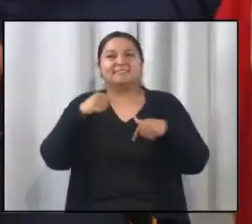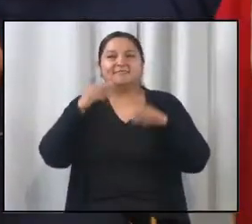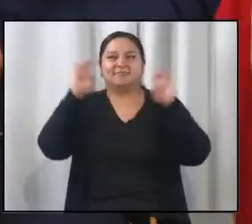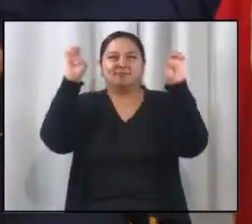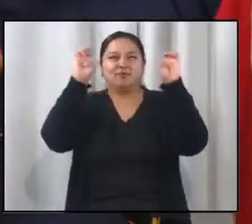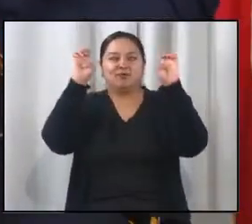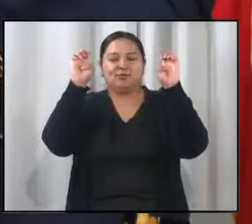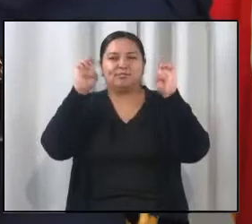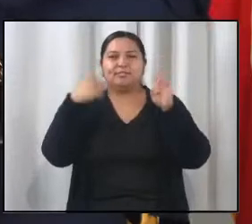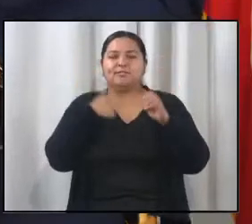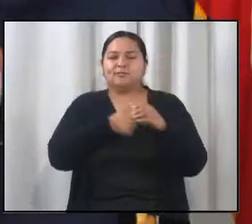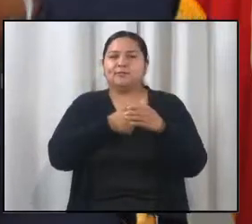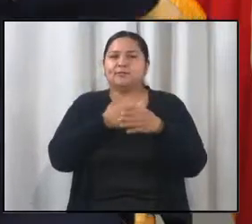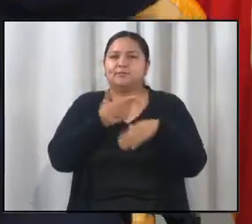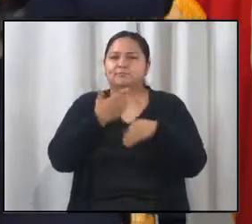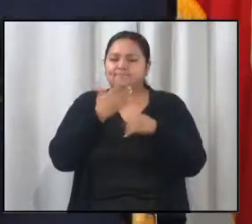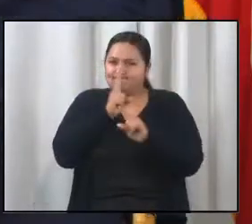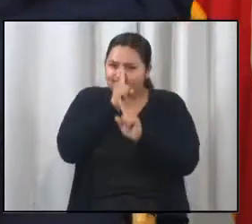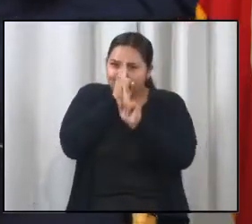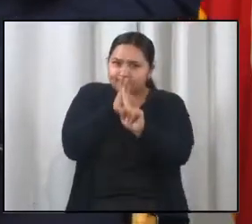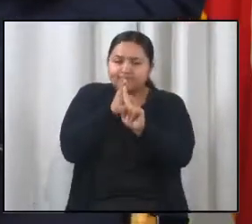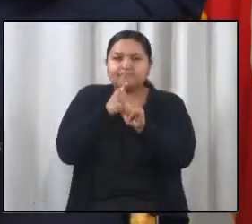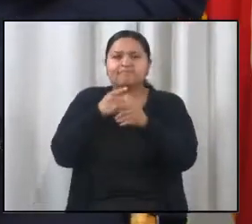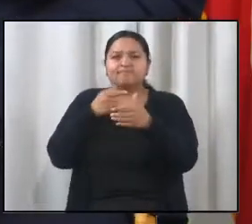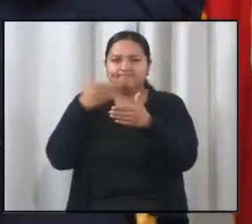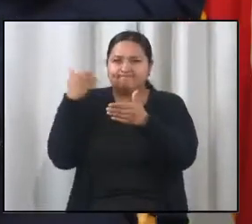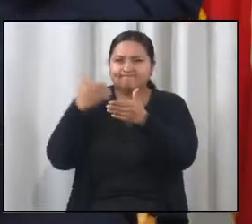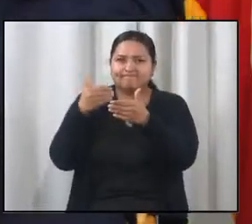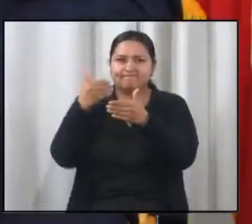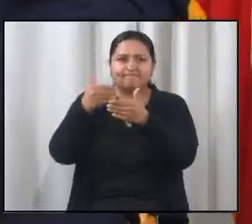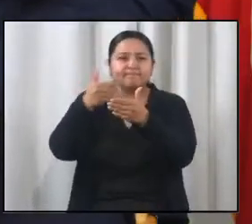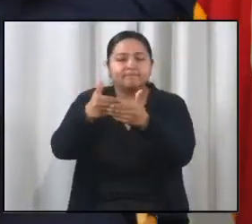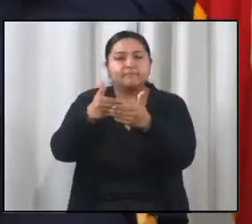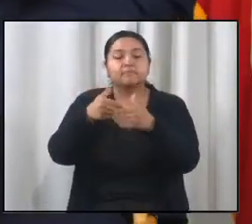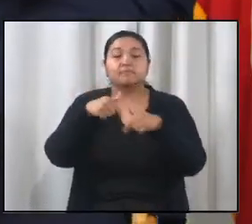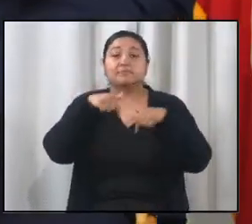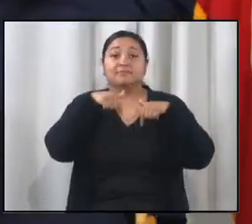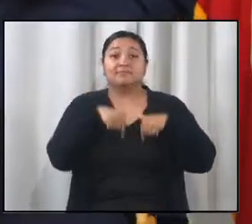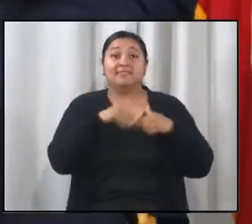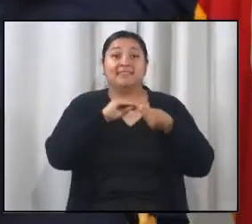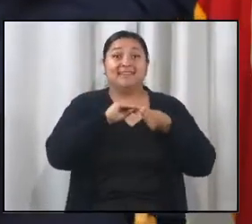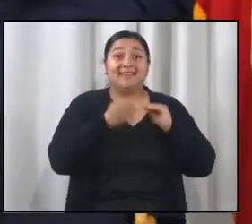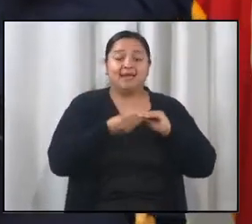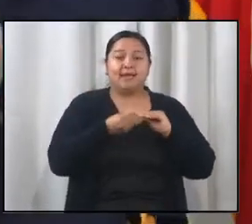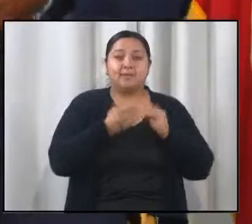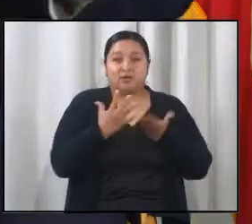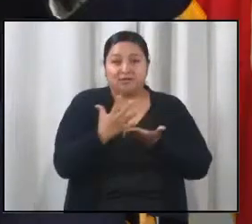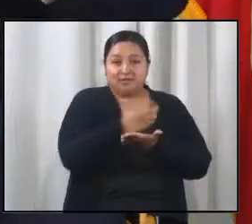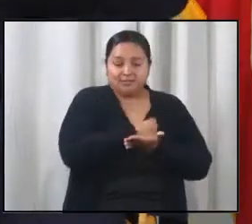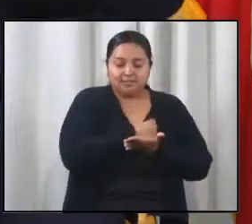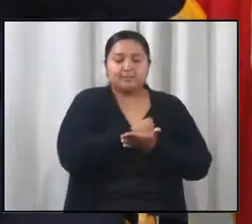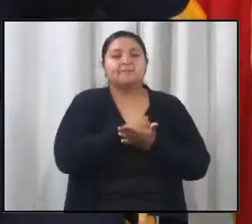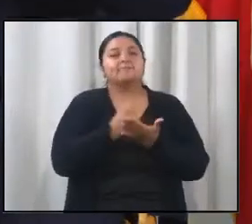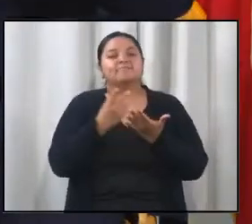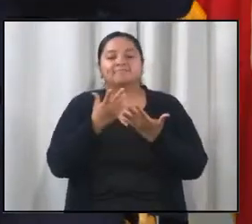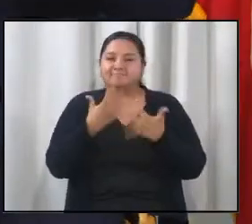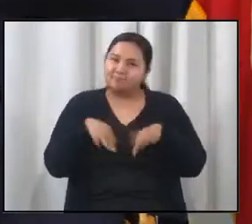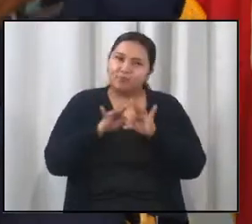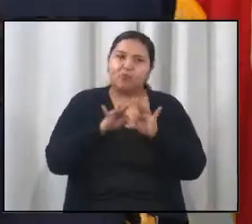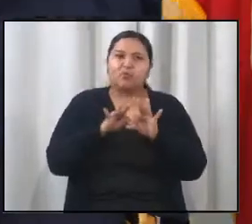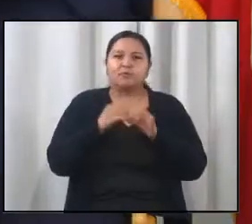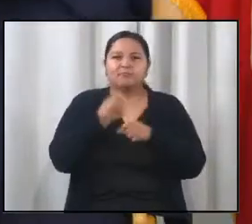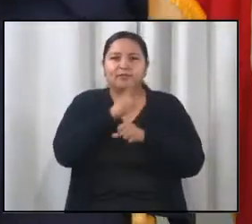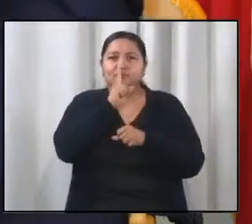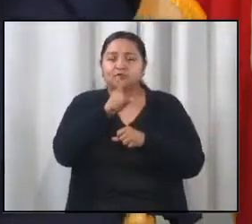and long-term goals, I think this data is going to be really helpful to us in making sure that the programs and strategies align with the need